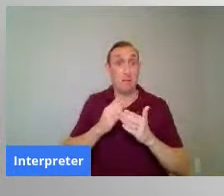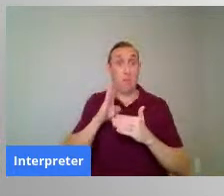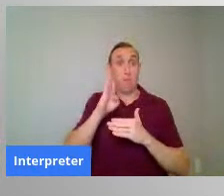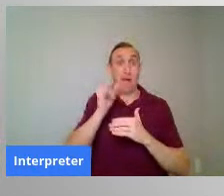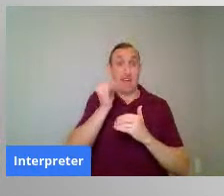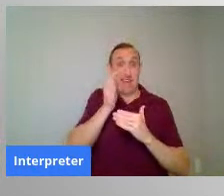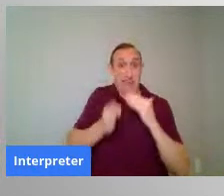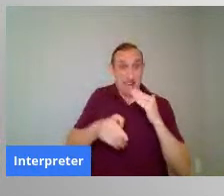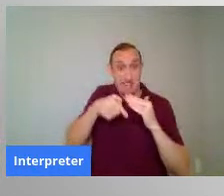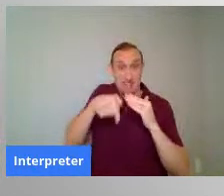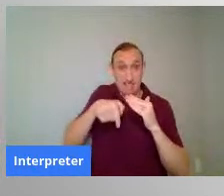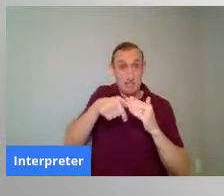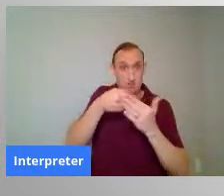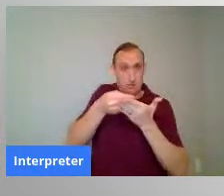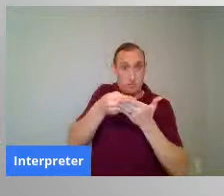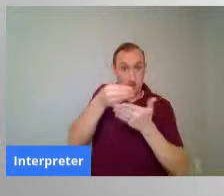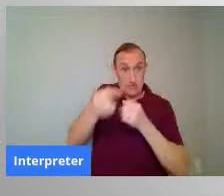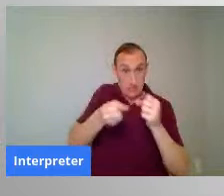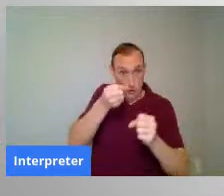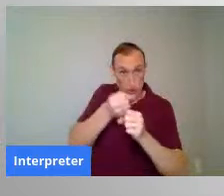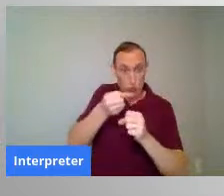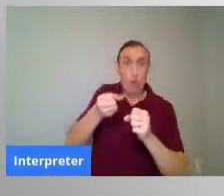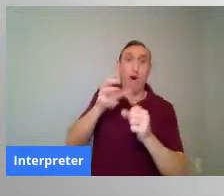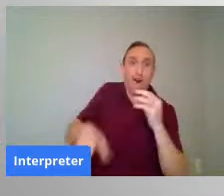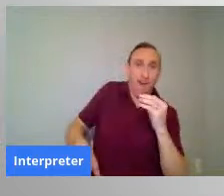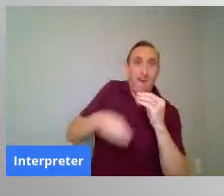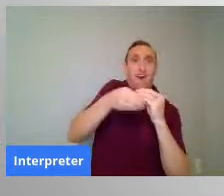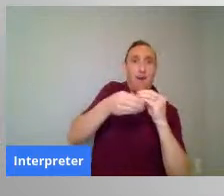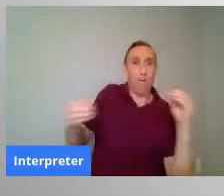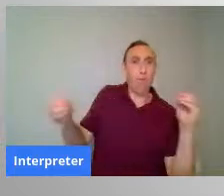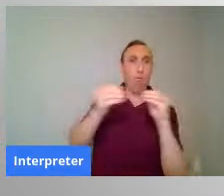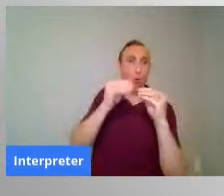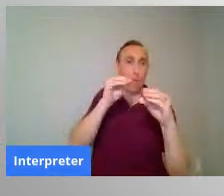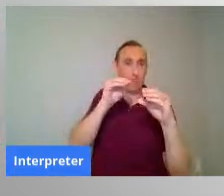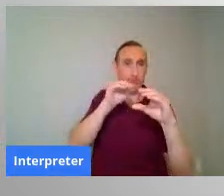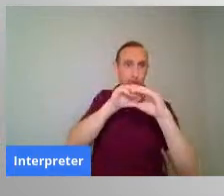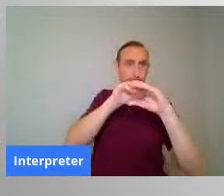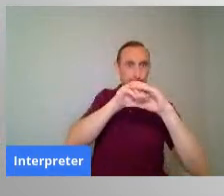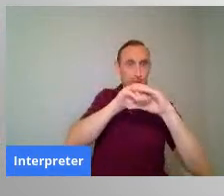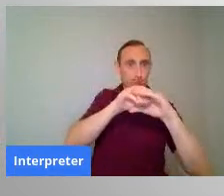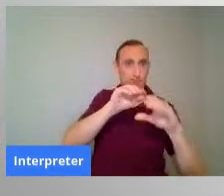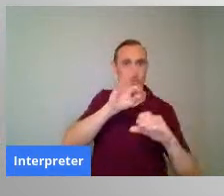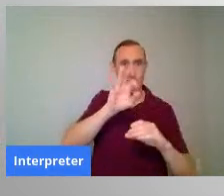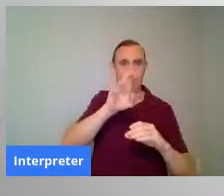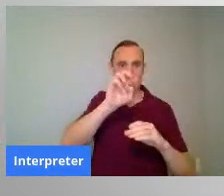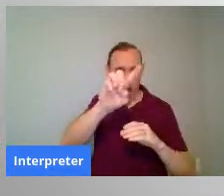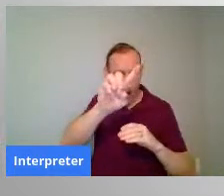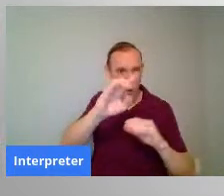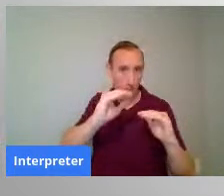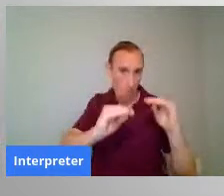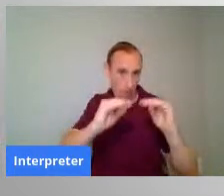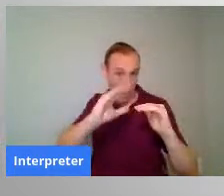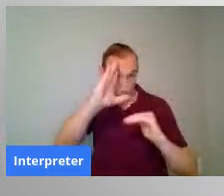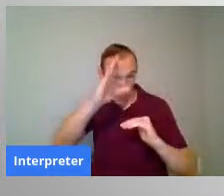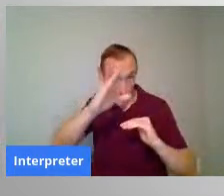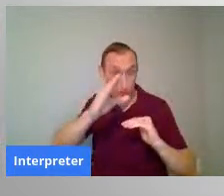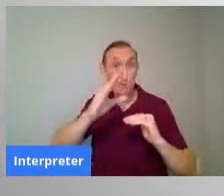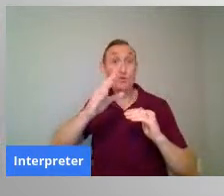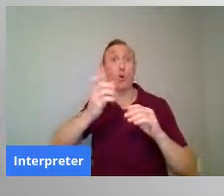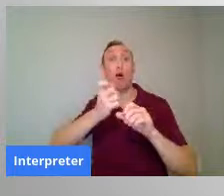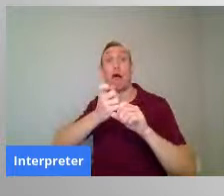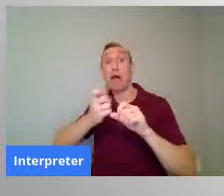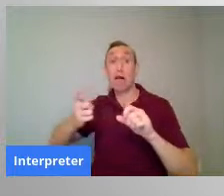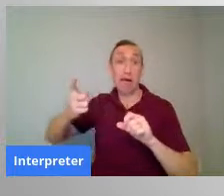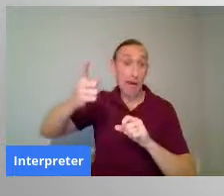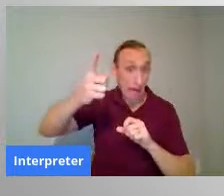we will also add funds back into our fund balance. So going into budgeting for next fiscal